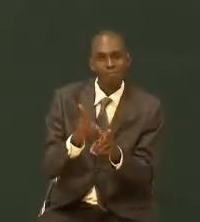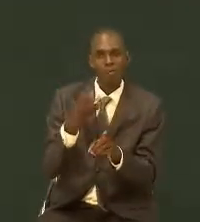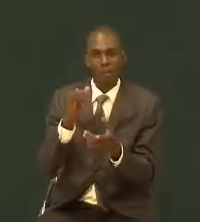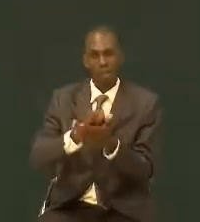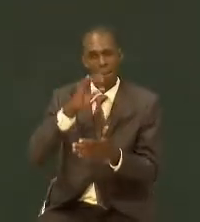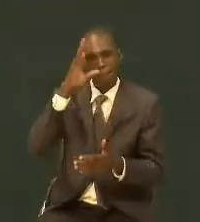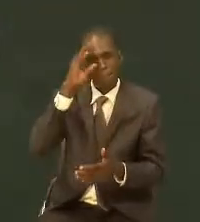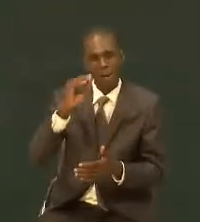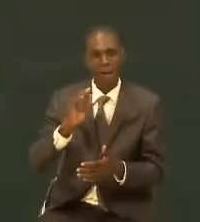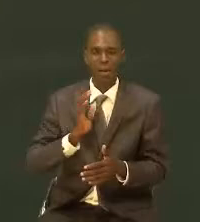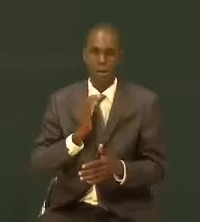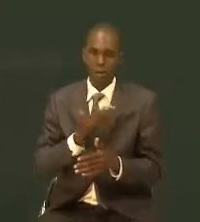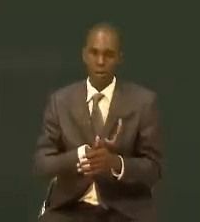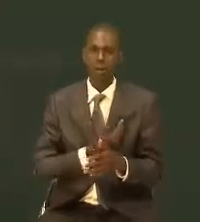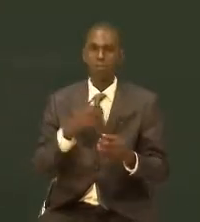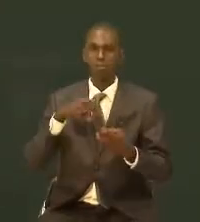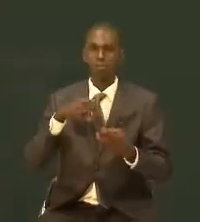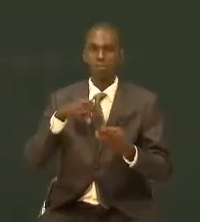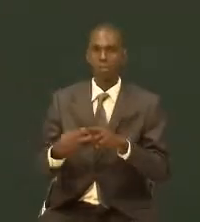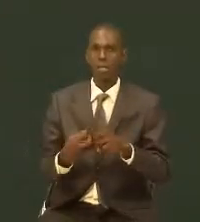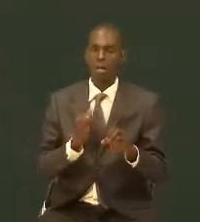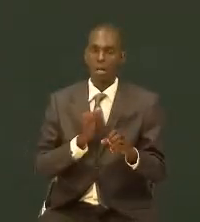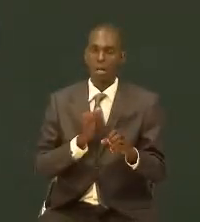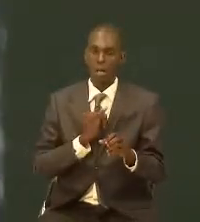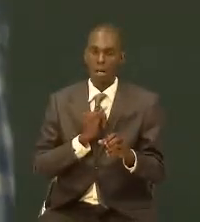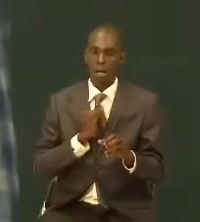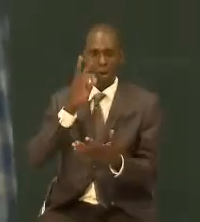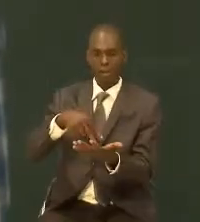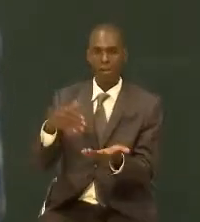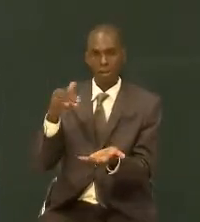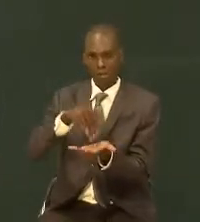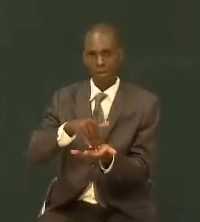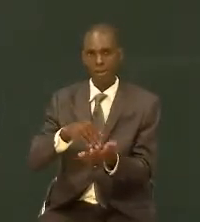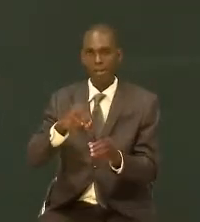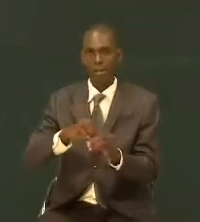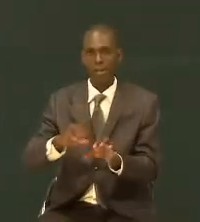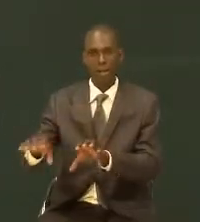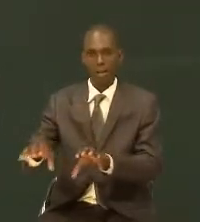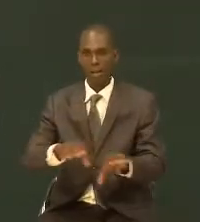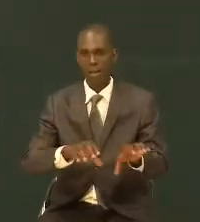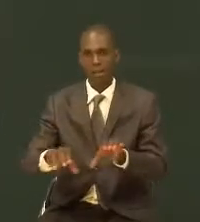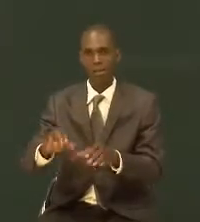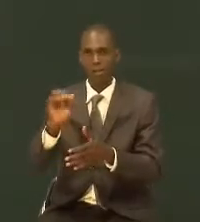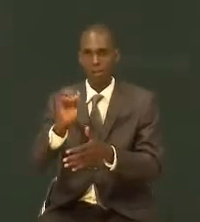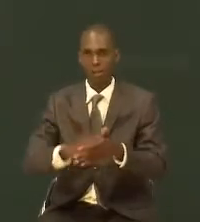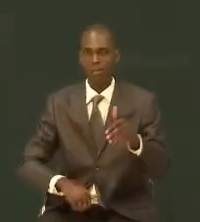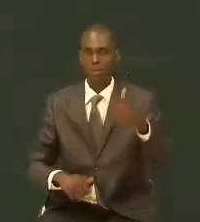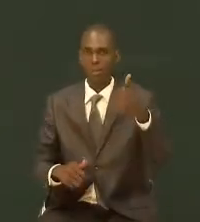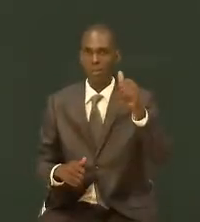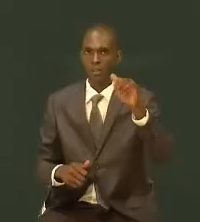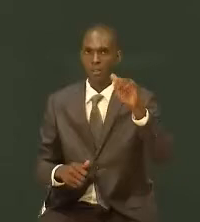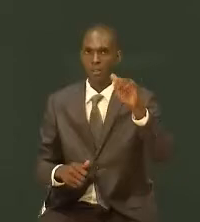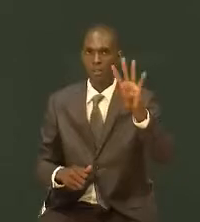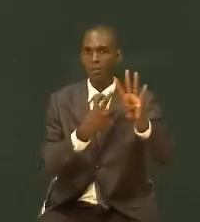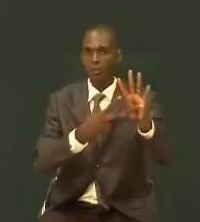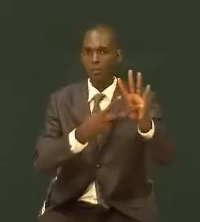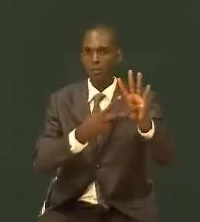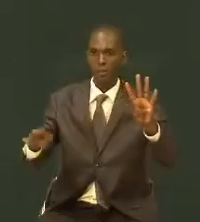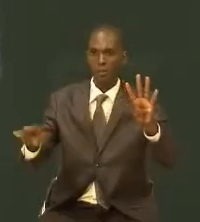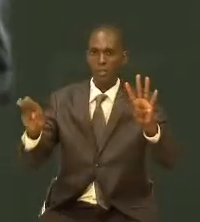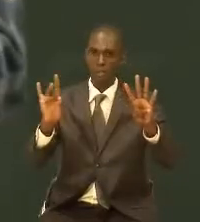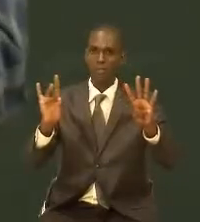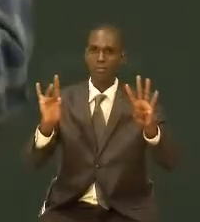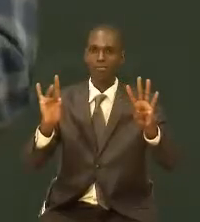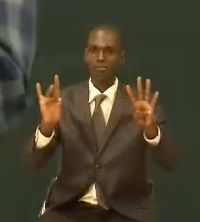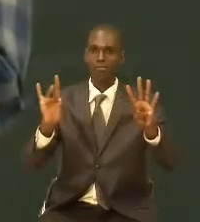situation let me read it to you again in acts chapter 14 reading from verse 8 and